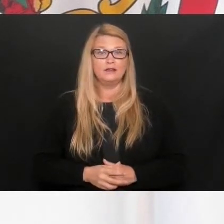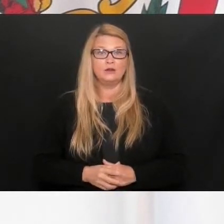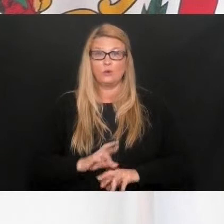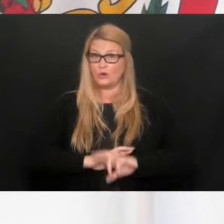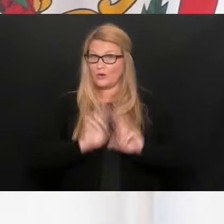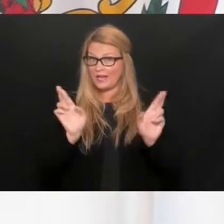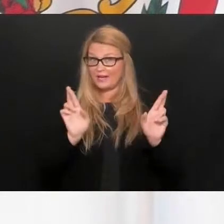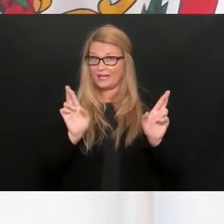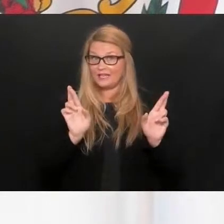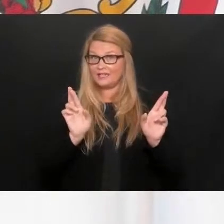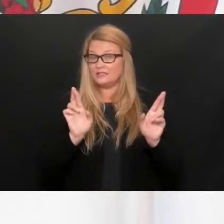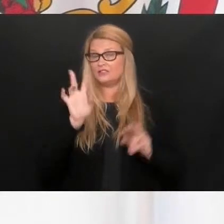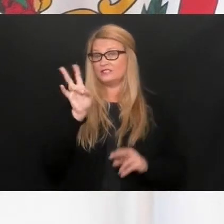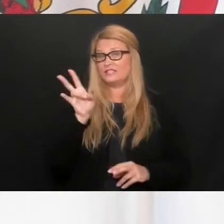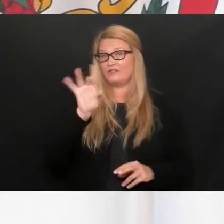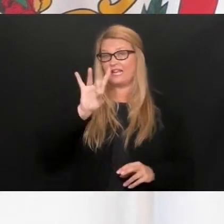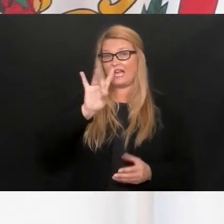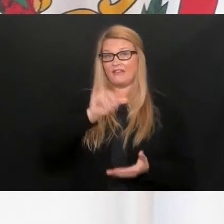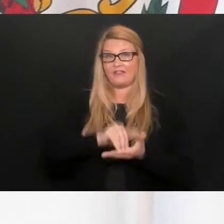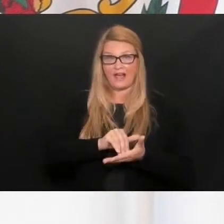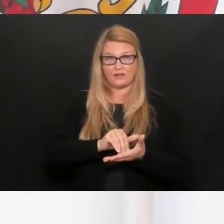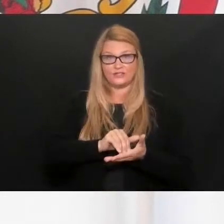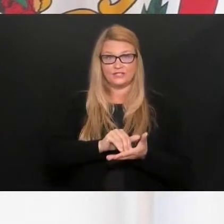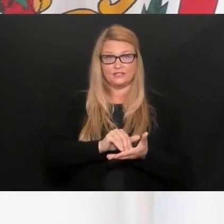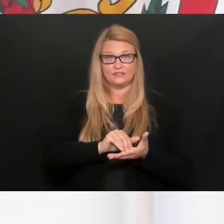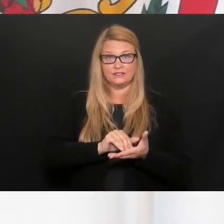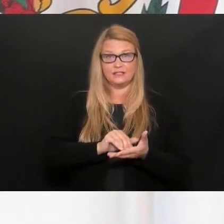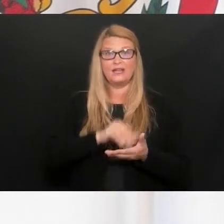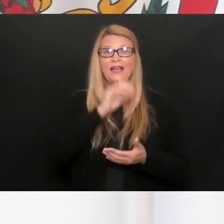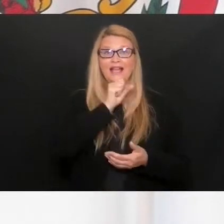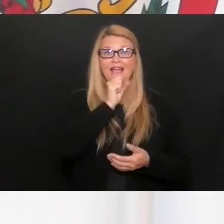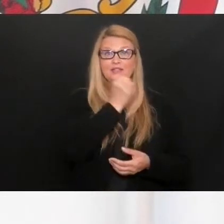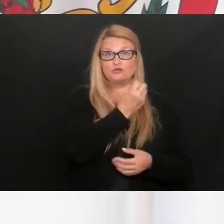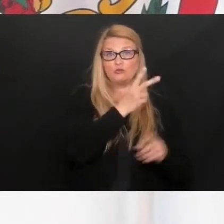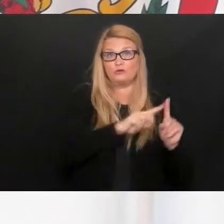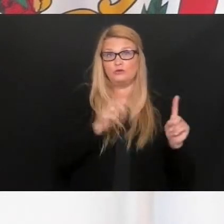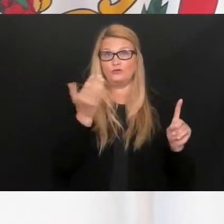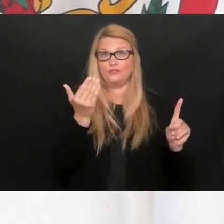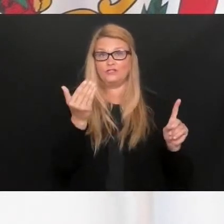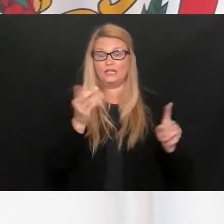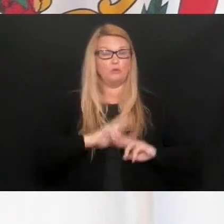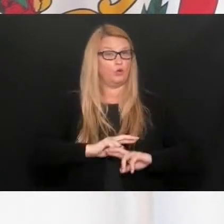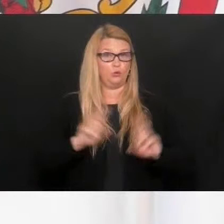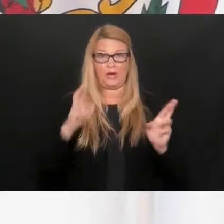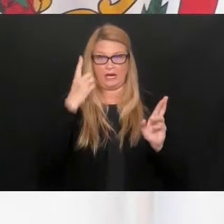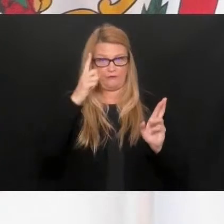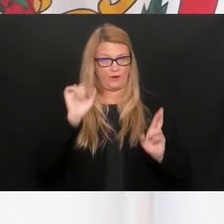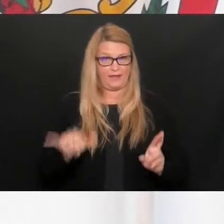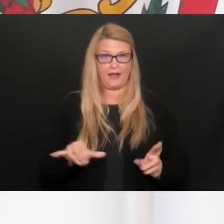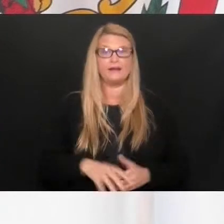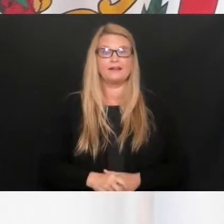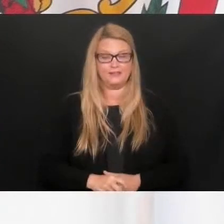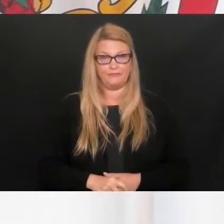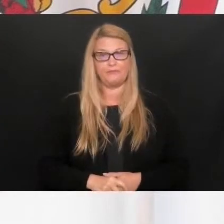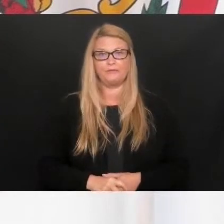ready. There's 78,000 of them in West Virginia. We're ready to go, and